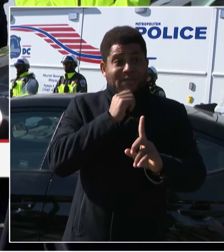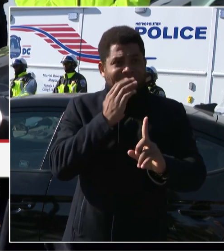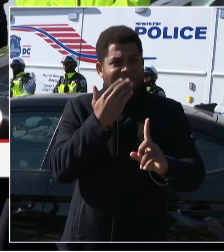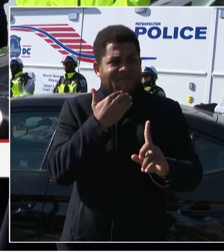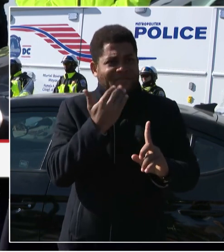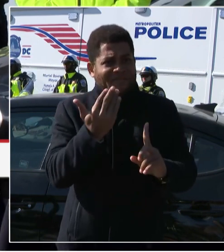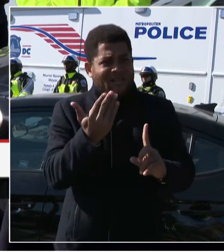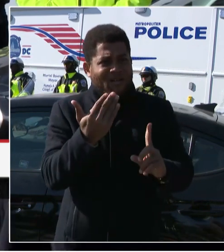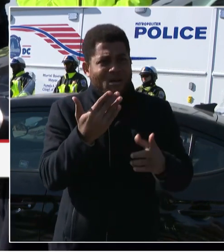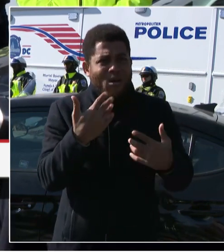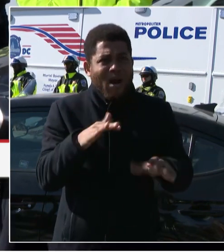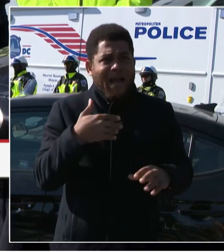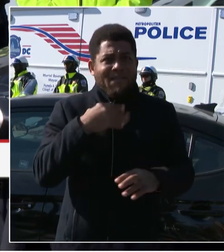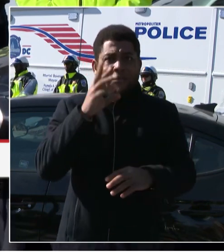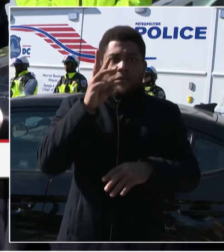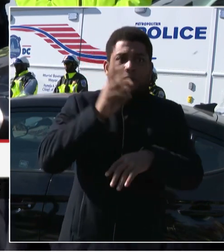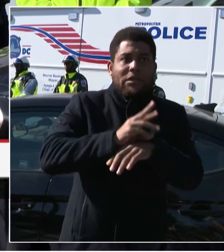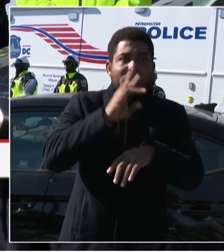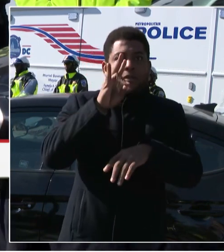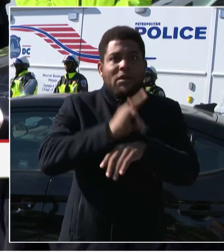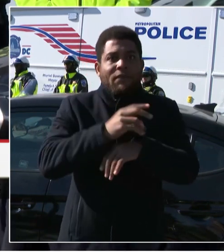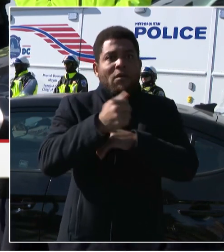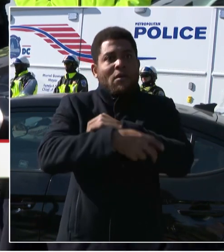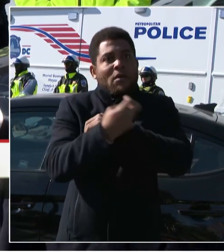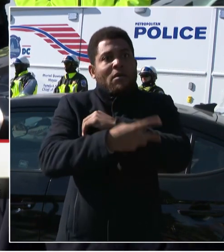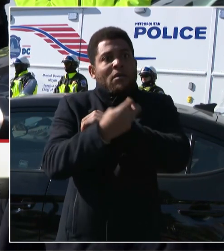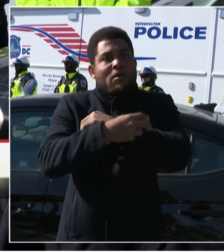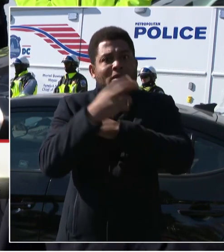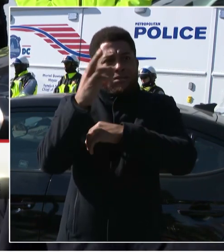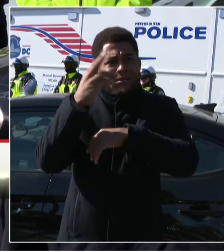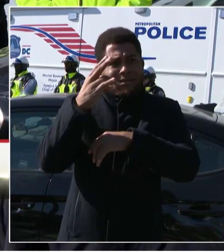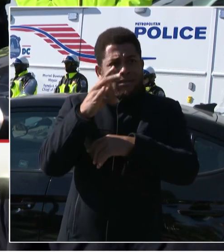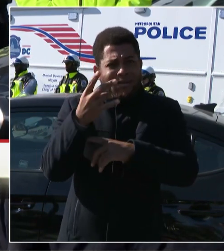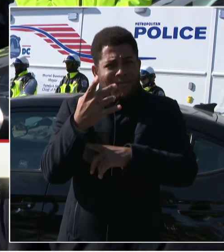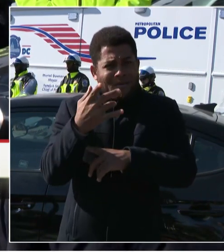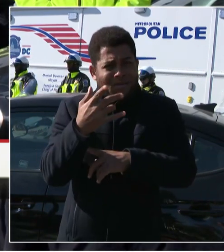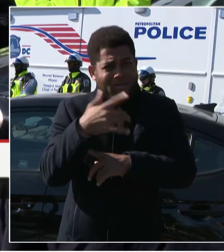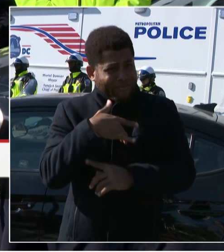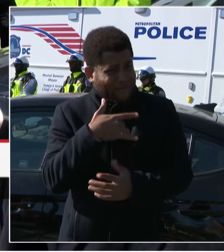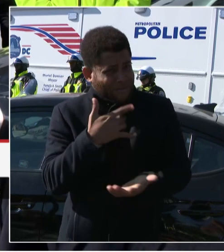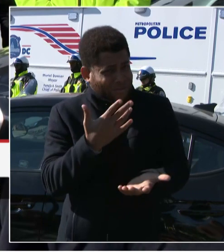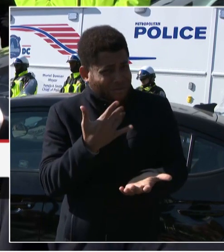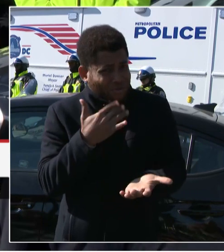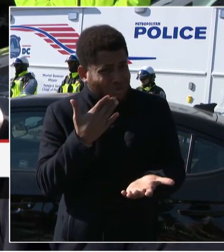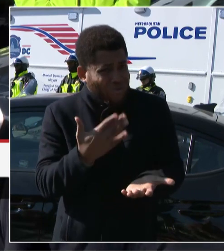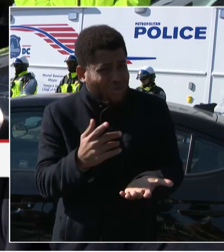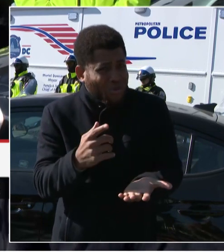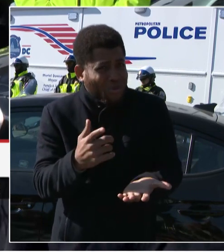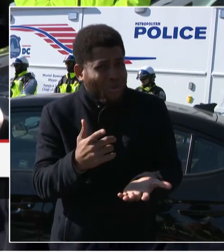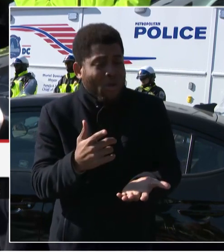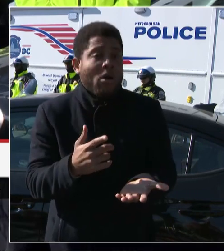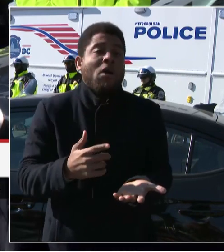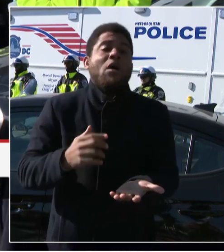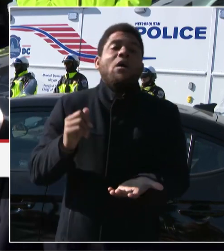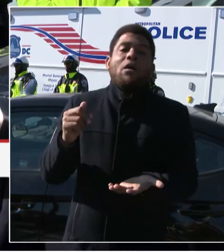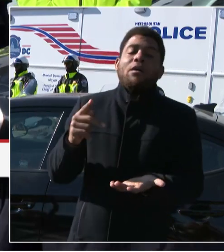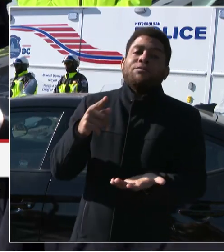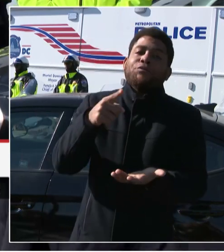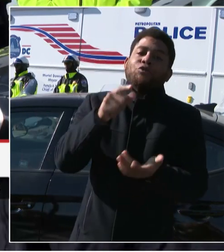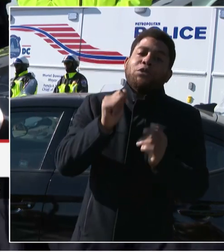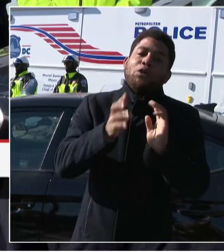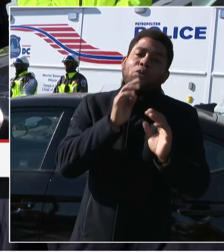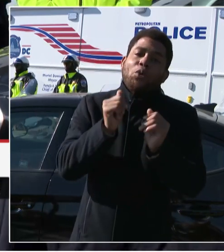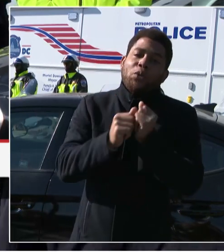wondering if you could clarify if that is still true, if that's what you believe, or if there's something different going on with her. You can talk to the deputy mayor following